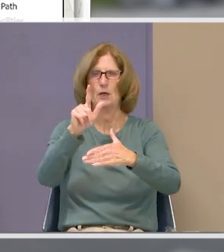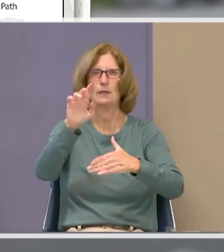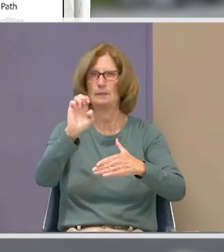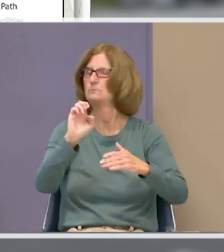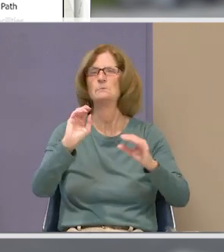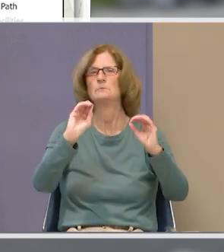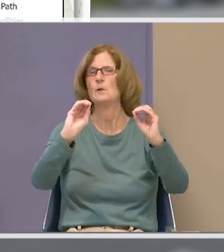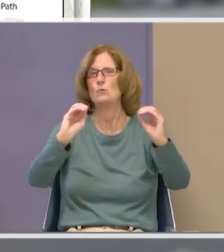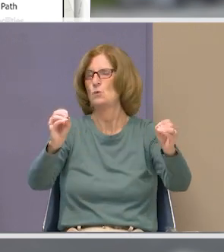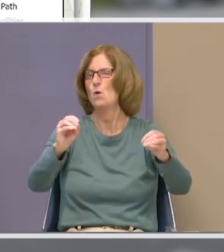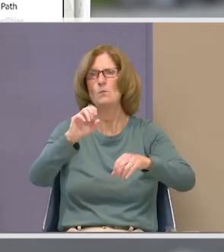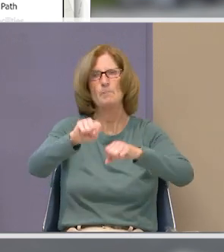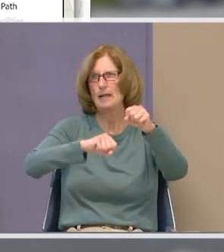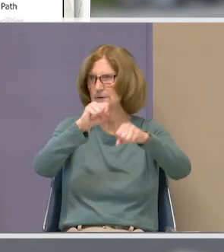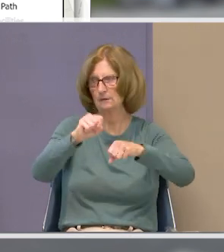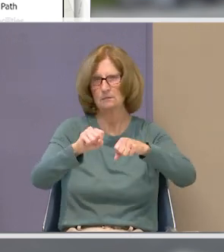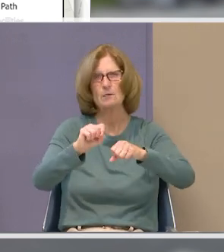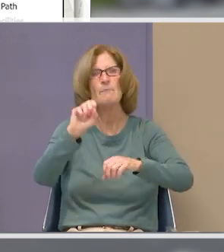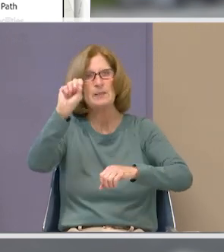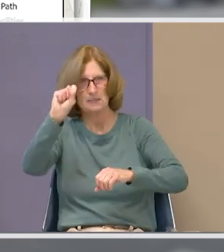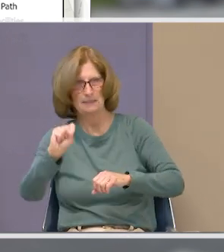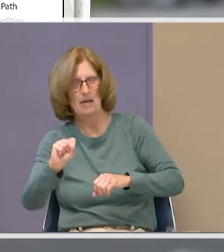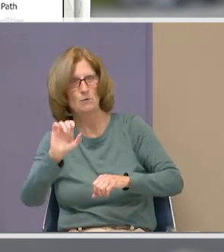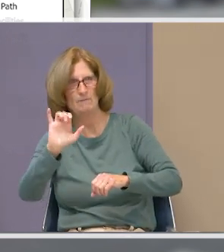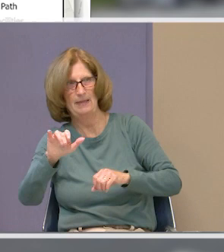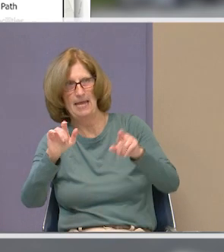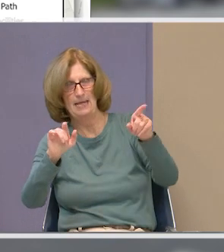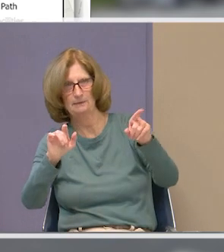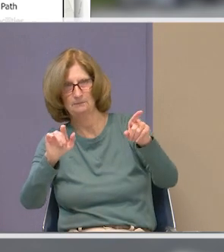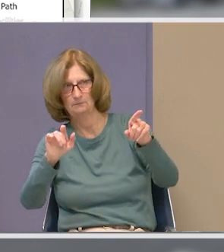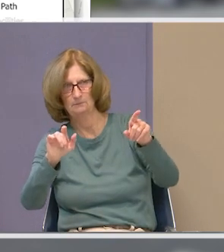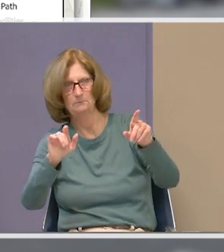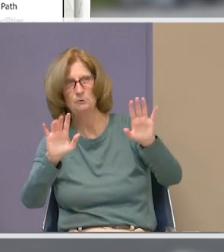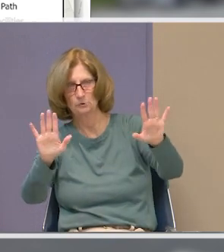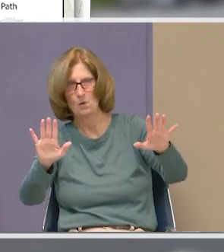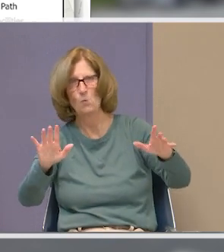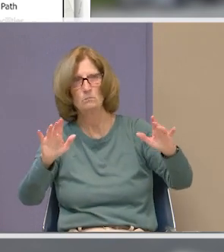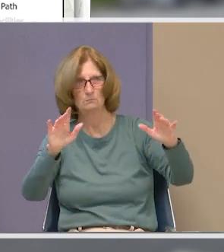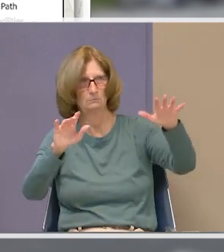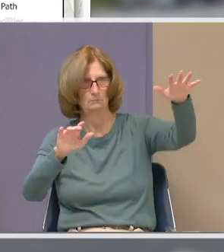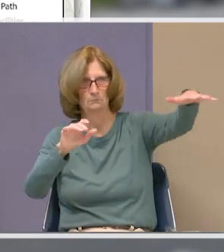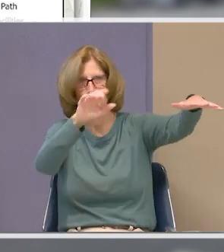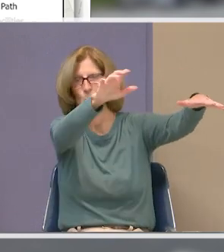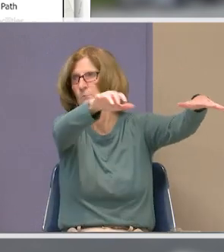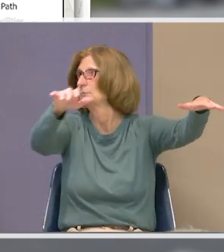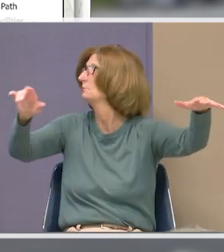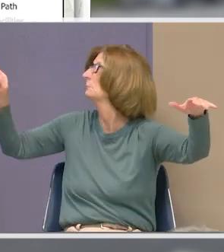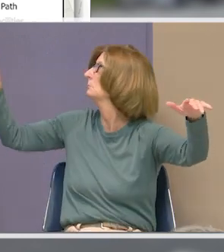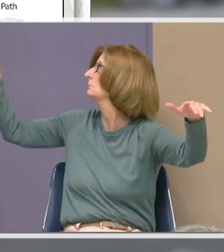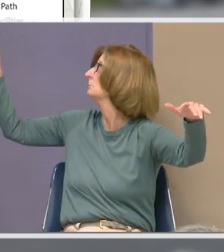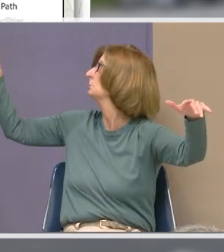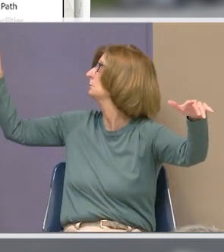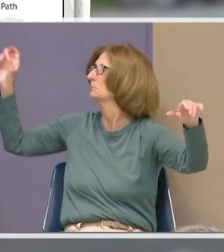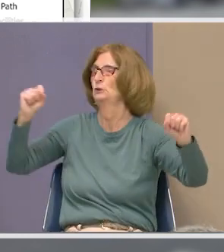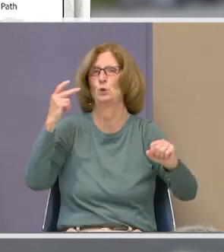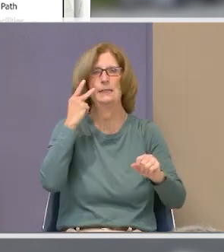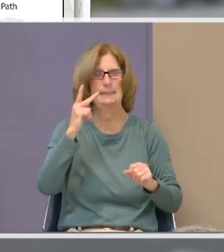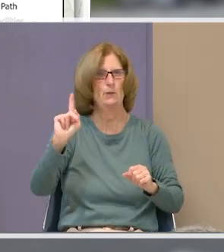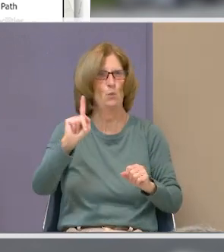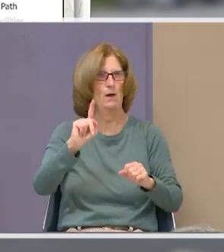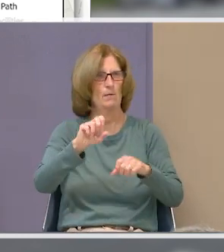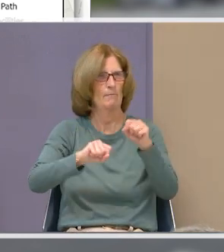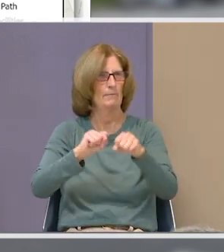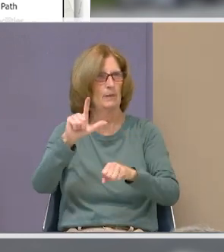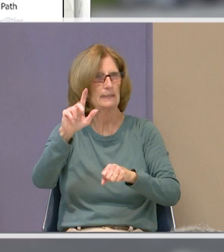no bicycle infrastructure south of Forbes Avenue on Braddock. So here you can see also